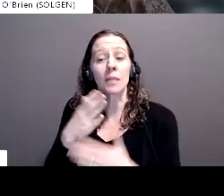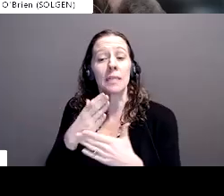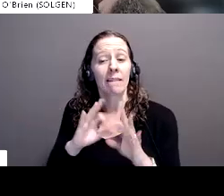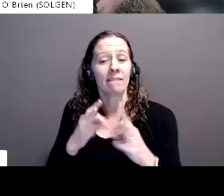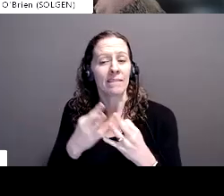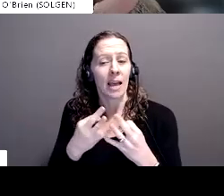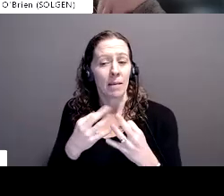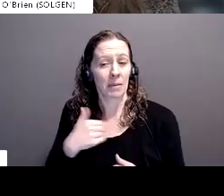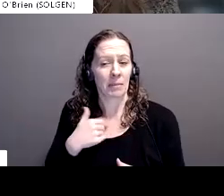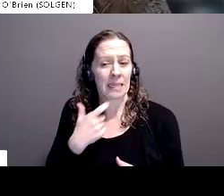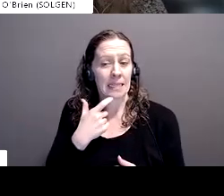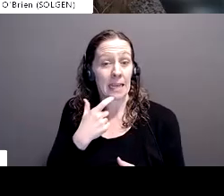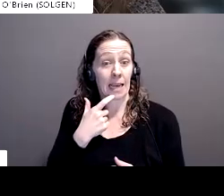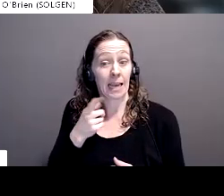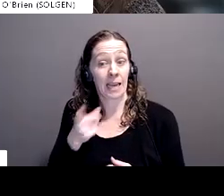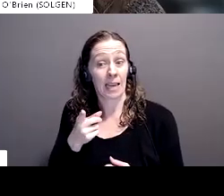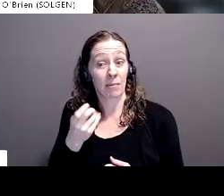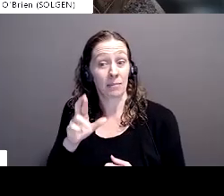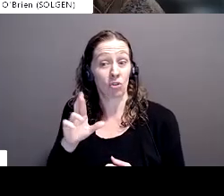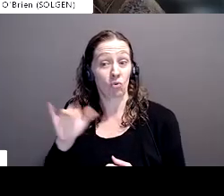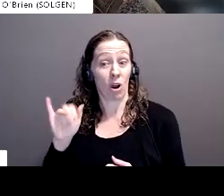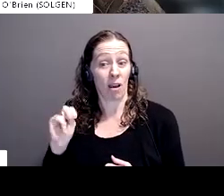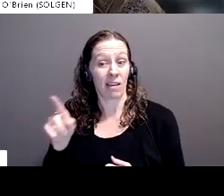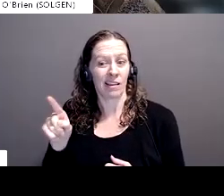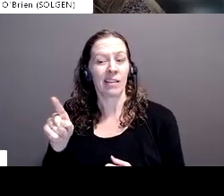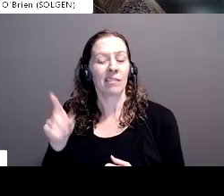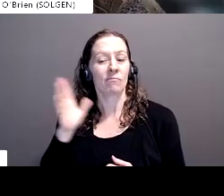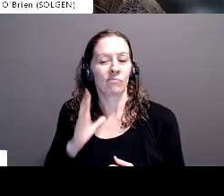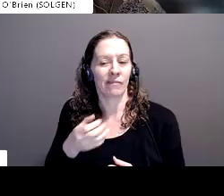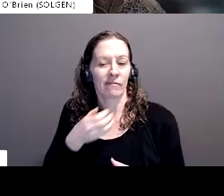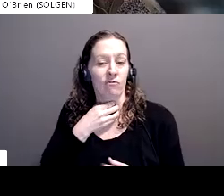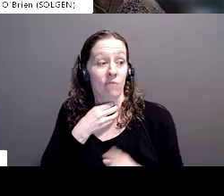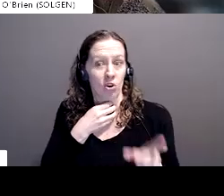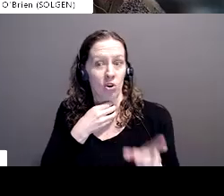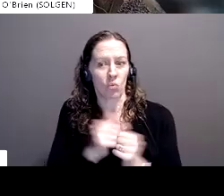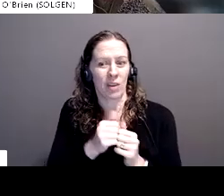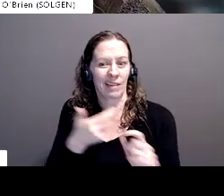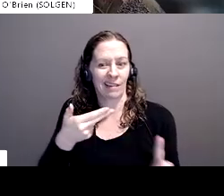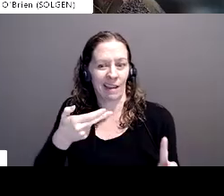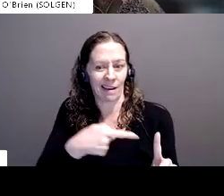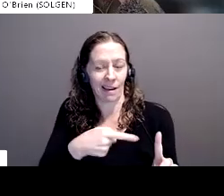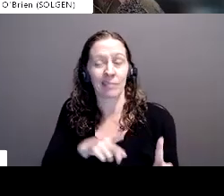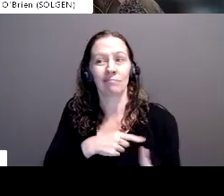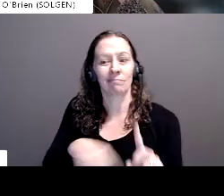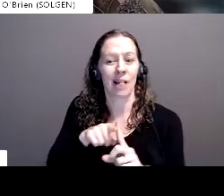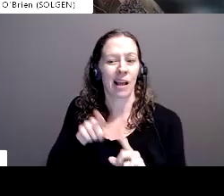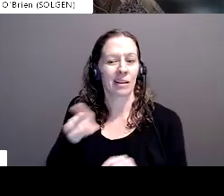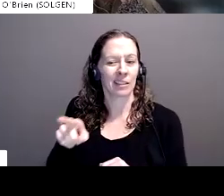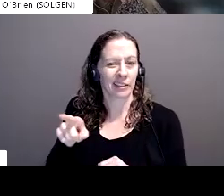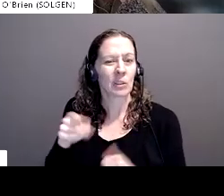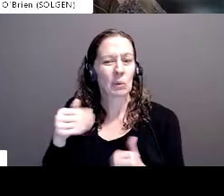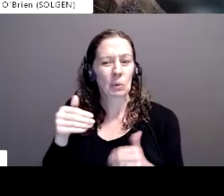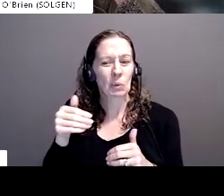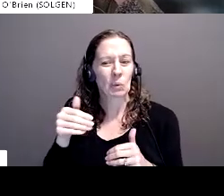that Mr. Ryan had previously threatened Mrs. Ryan with a gun and that he had exhibited controlling behavior,